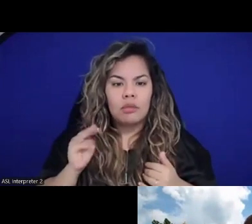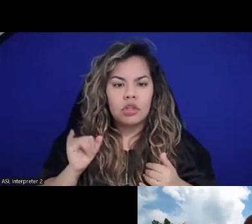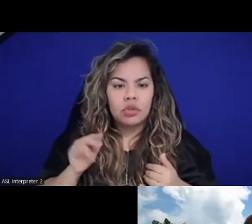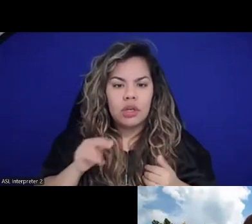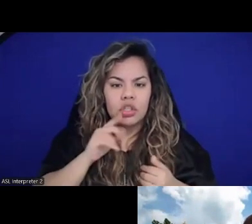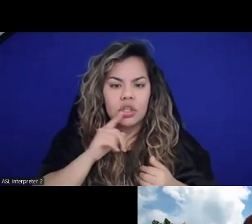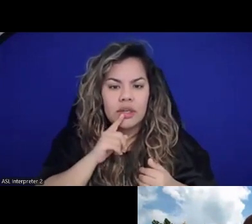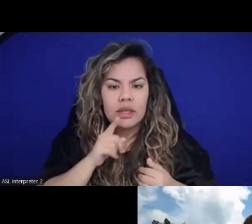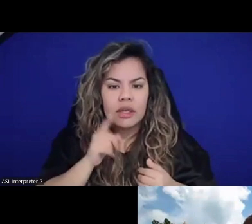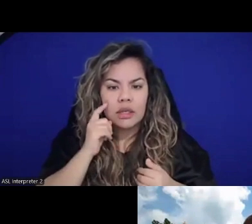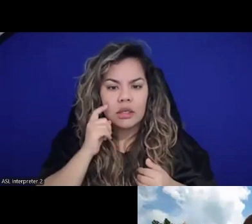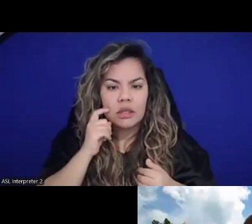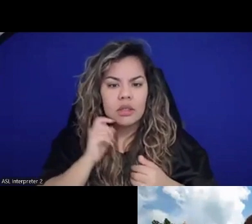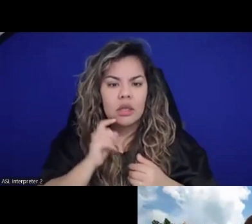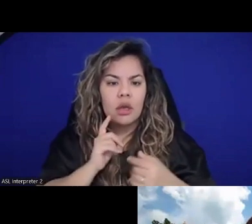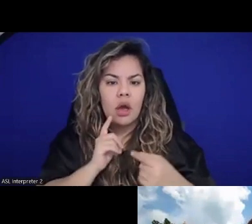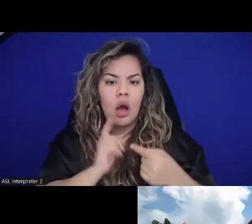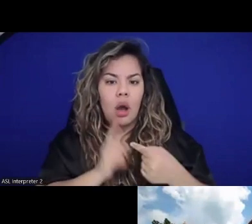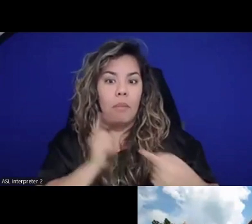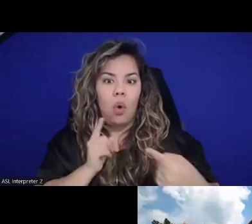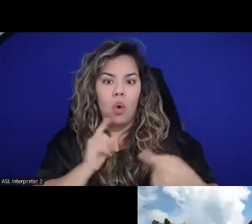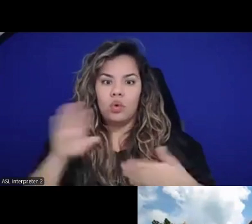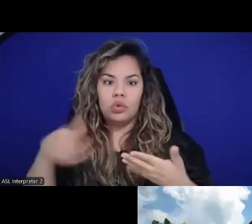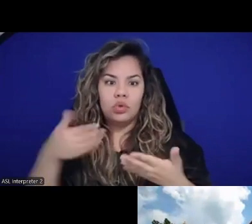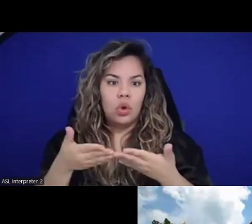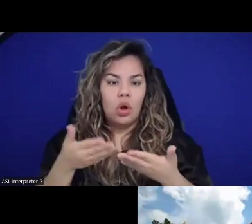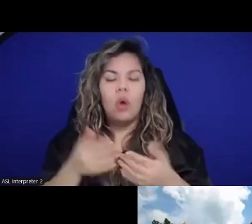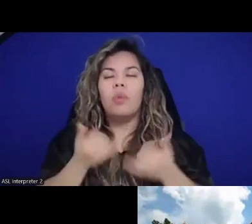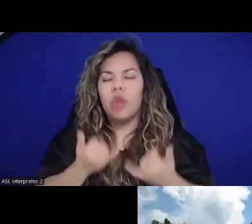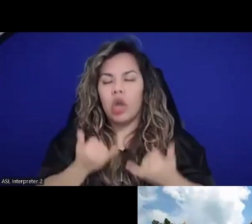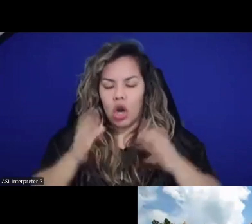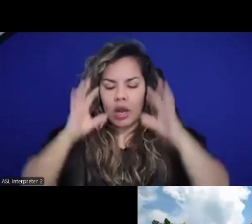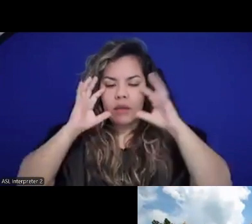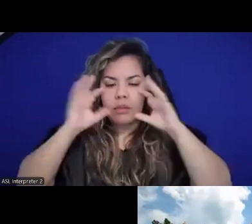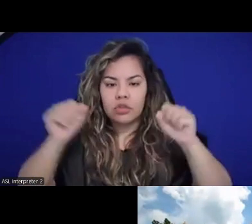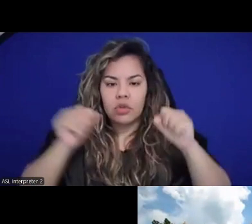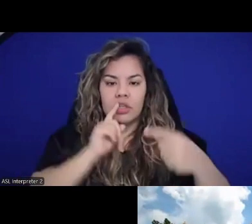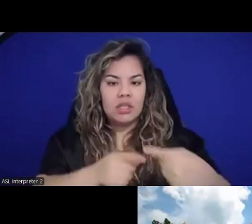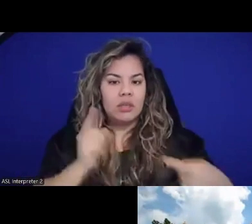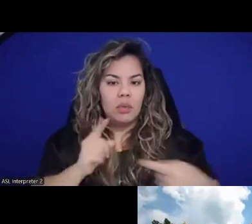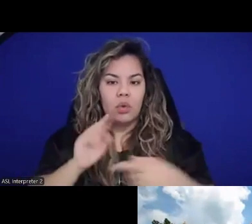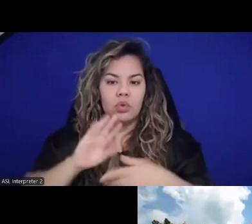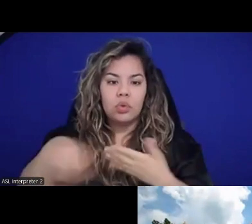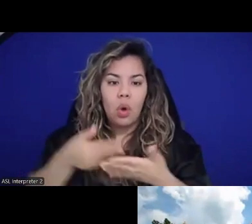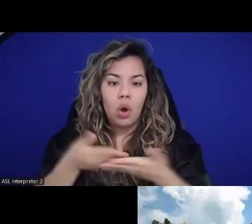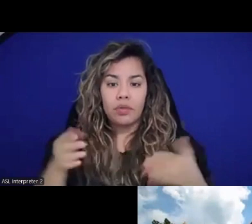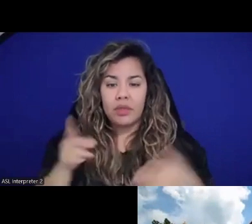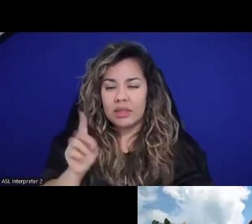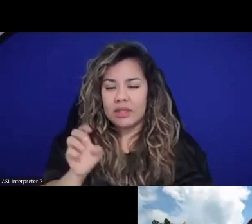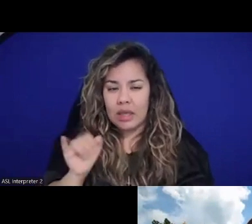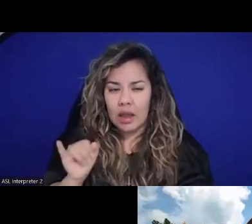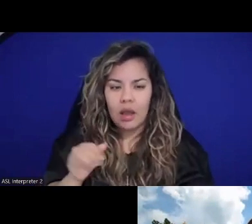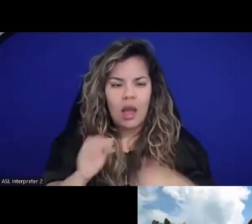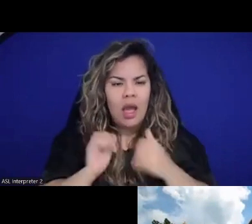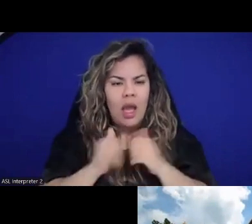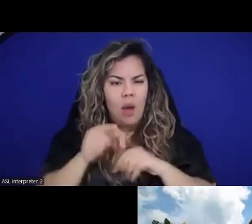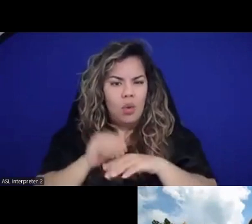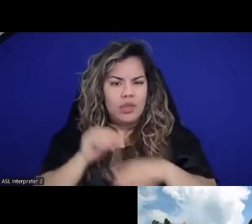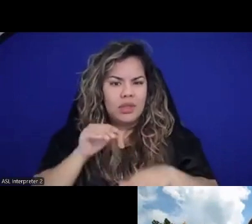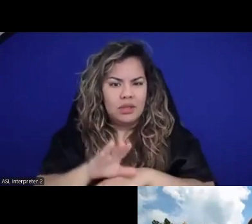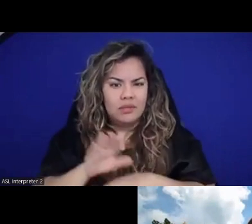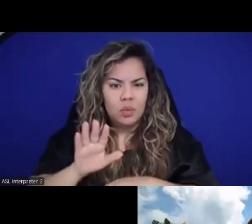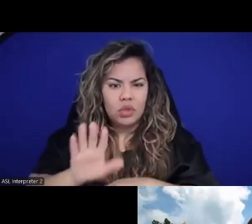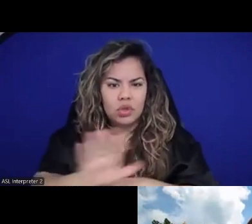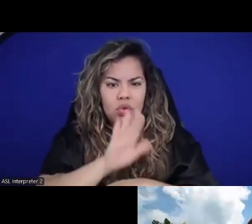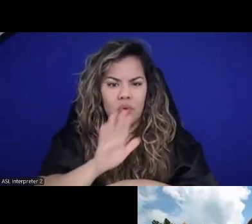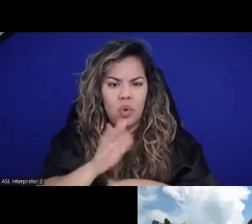How will this influence your desire to increase the number of DEI manuscripts? I would say that